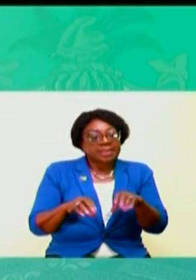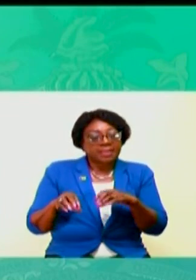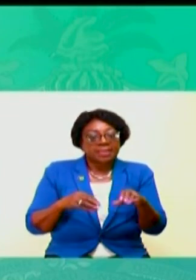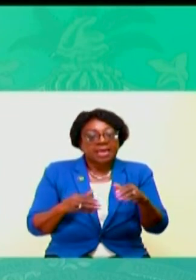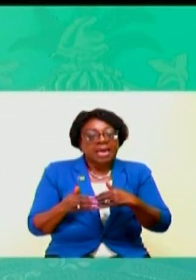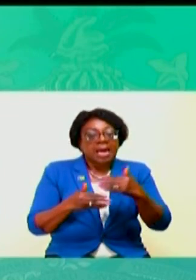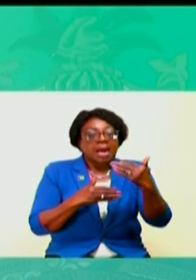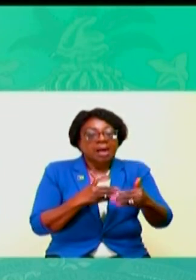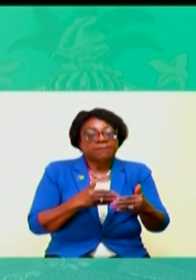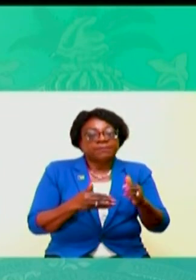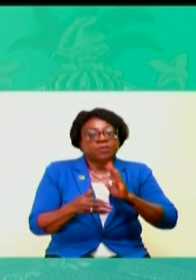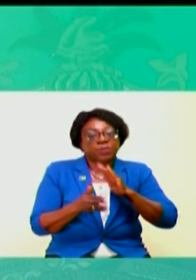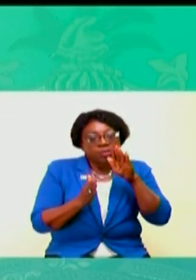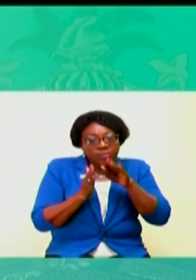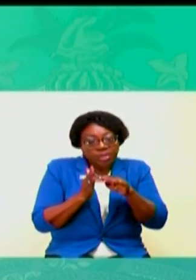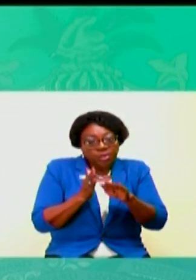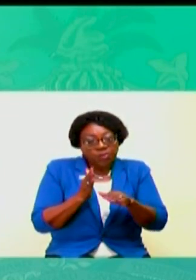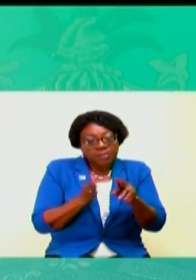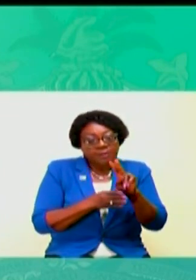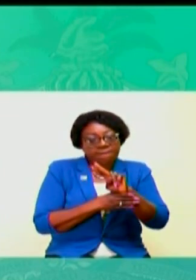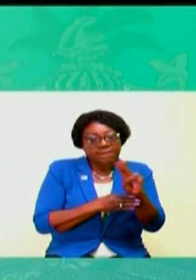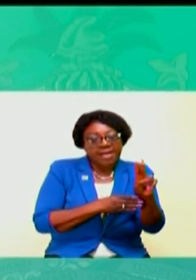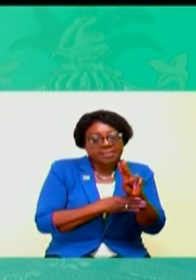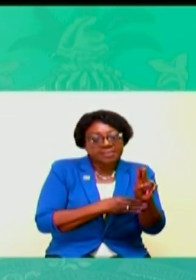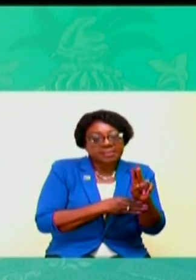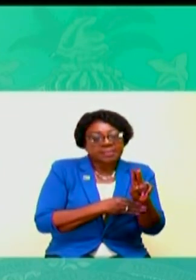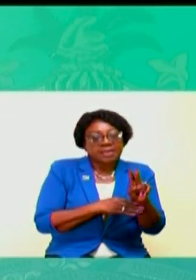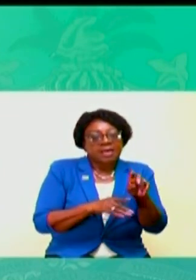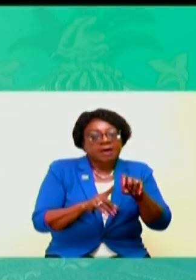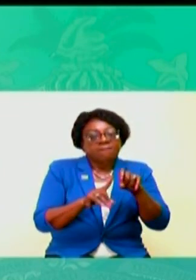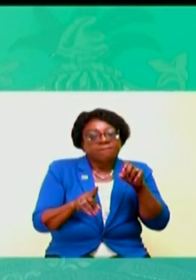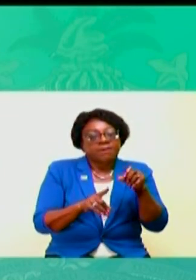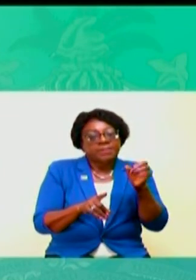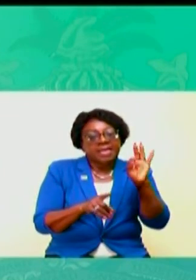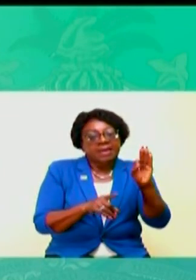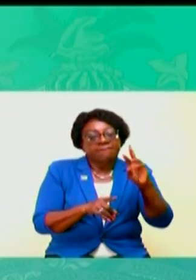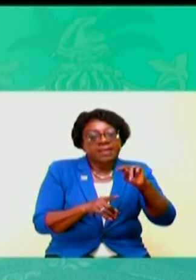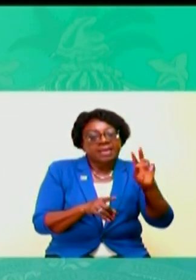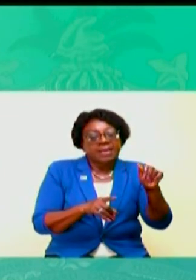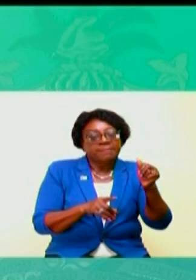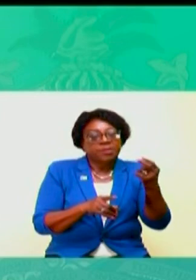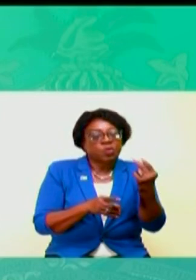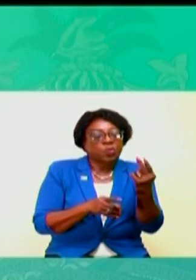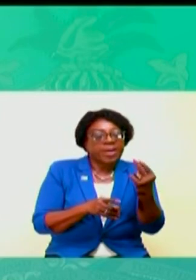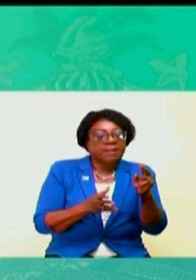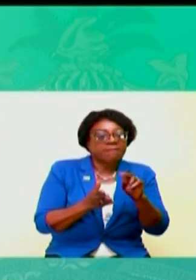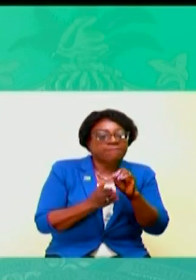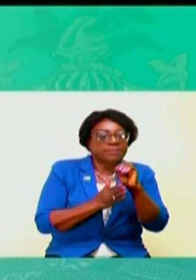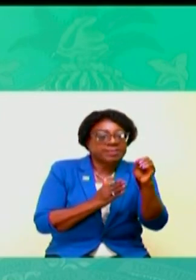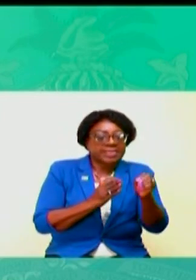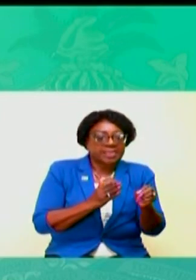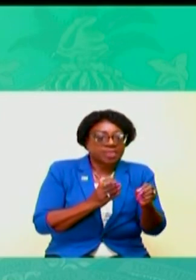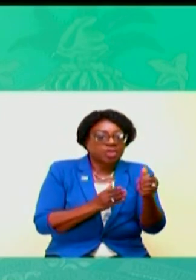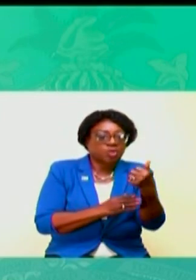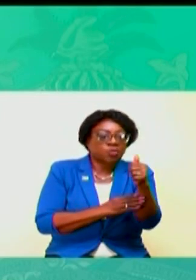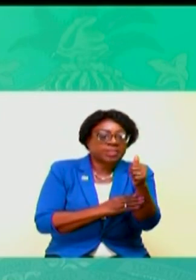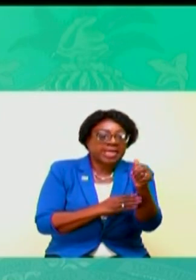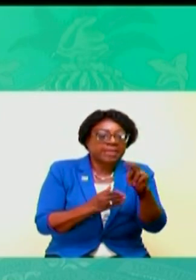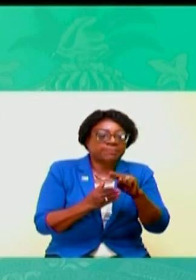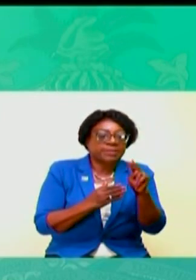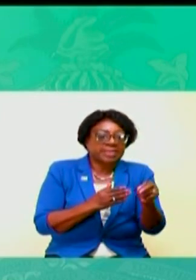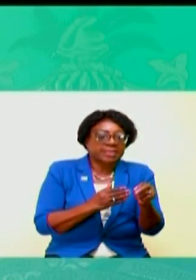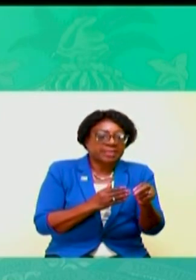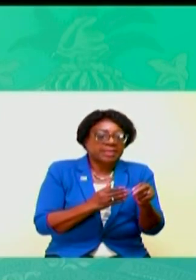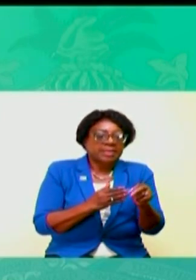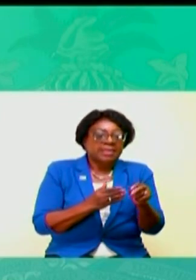after we reduced back from the FNM's 12% to 10%. Mr. Deputy Speaker, I submit this